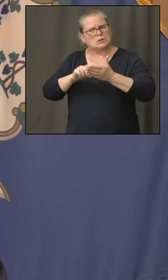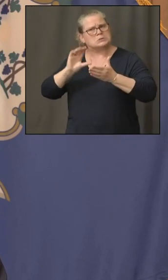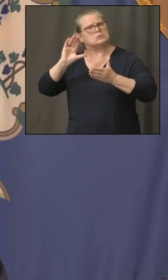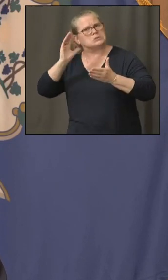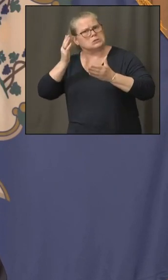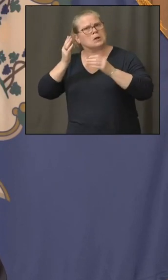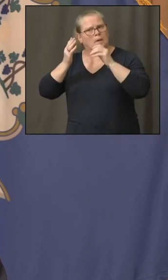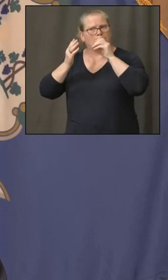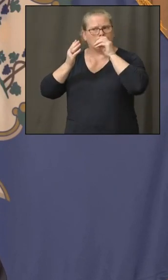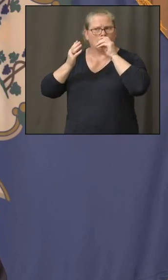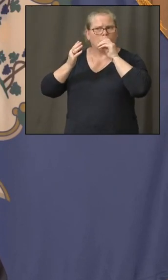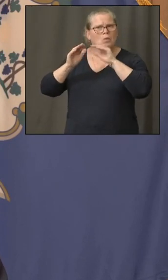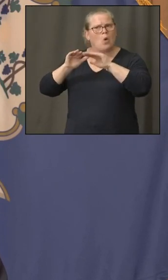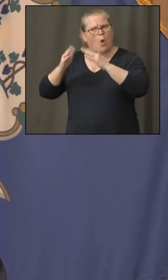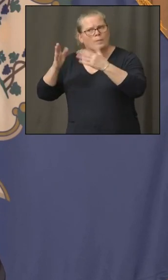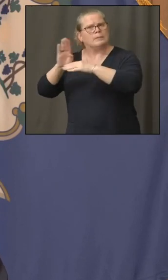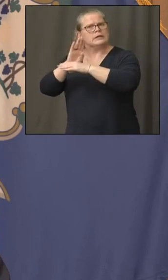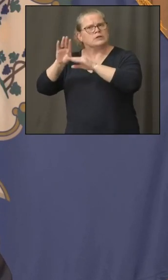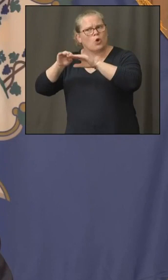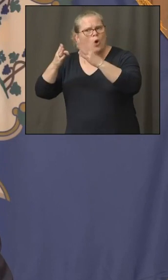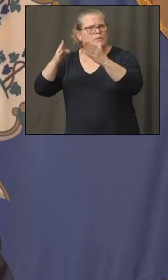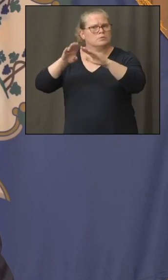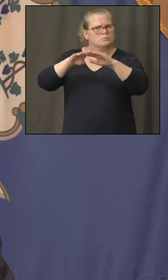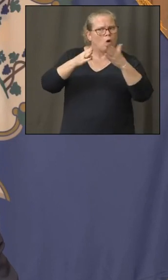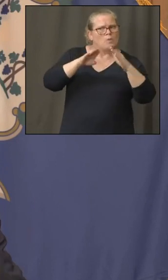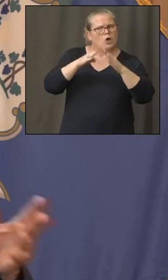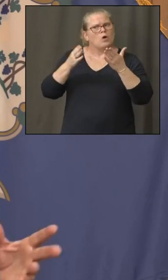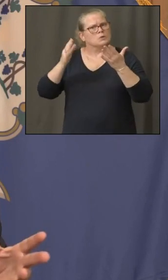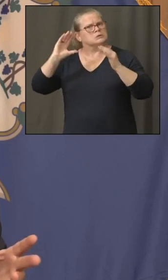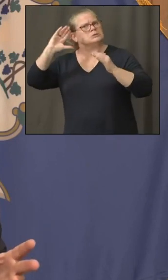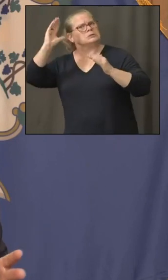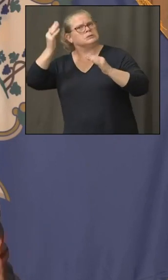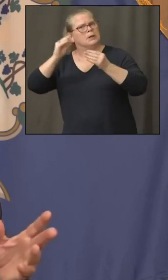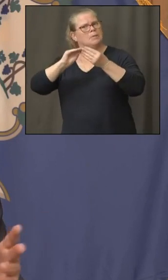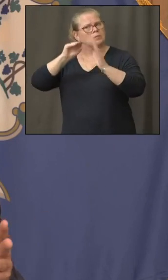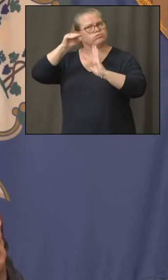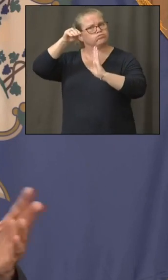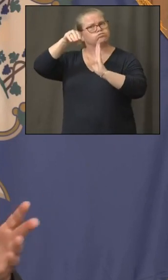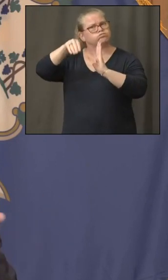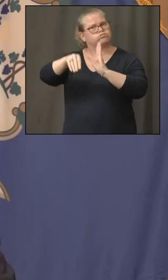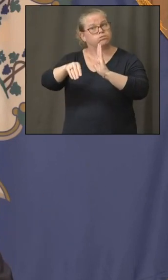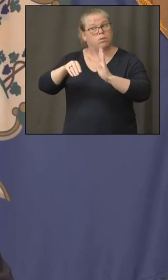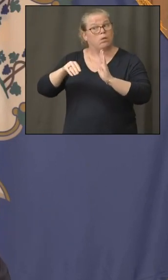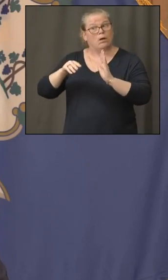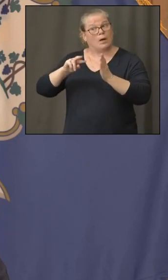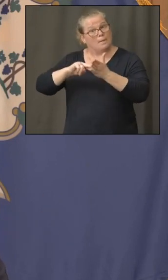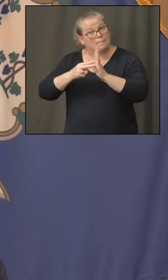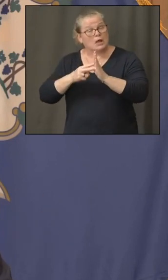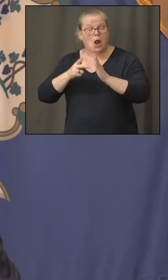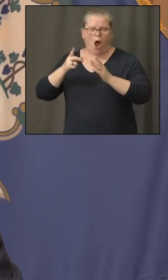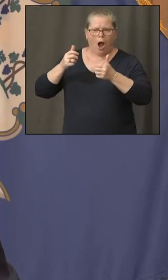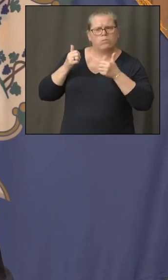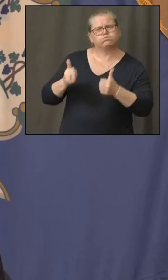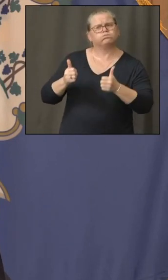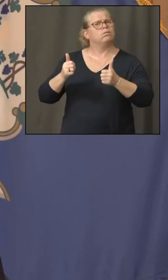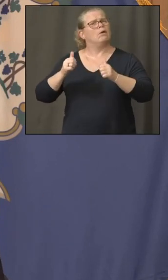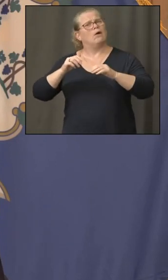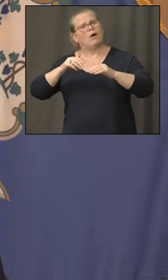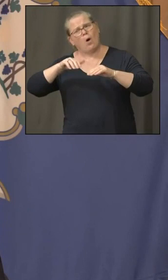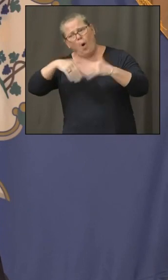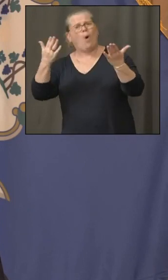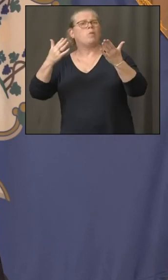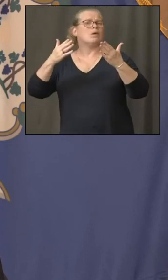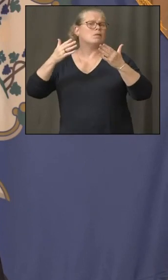metrics keep going in the right direction. But nor am I in a great rush to take the next level. Let's just give it a couple of weeks. That was always what